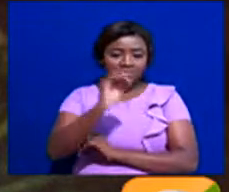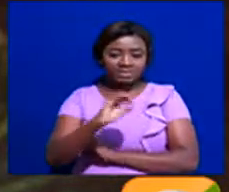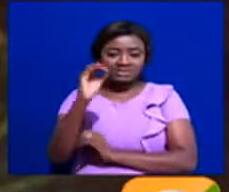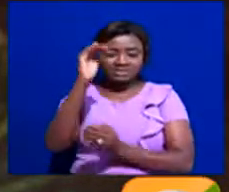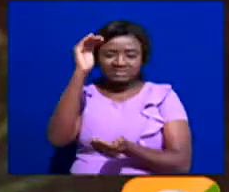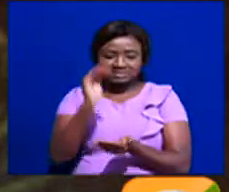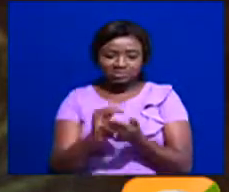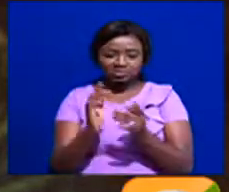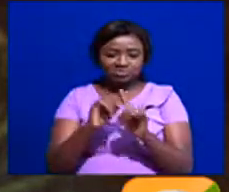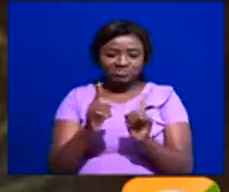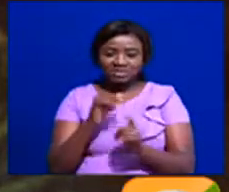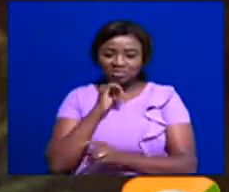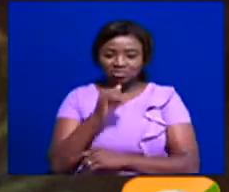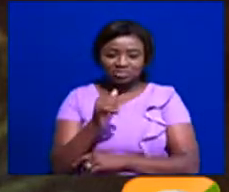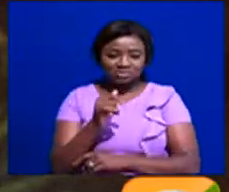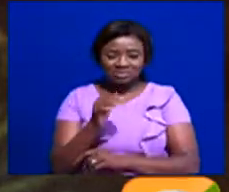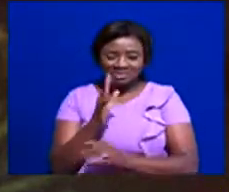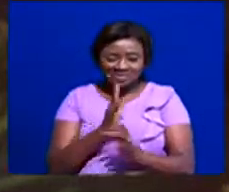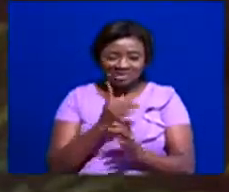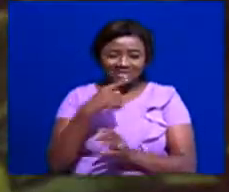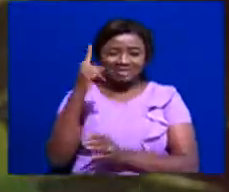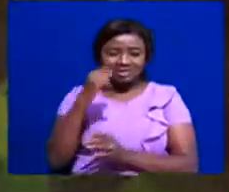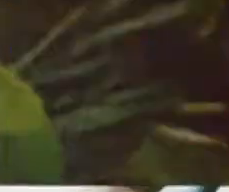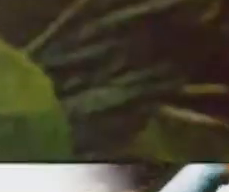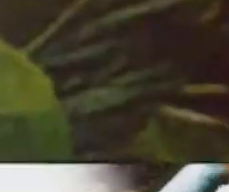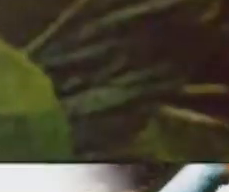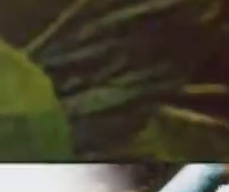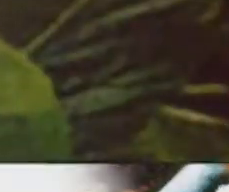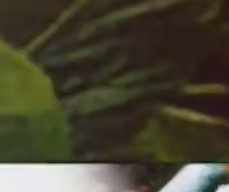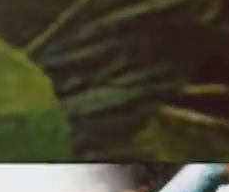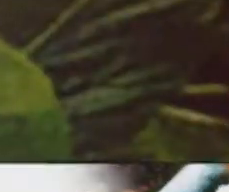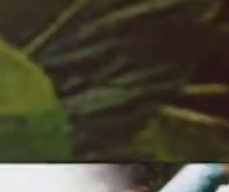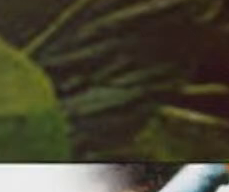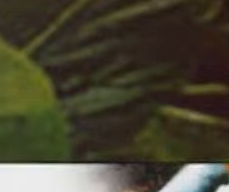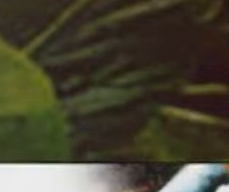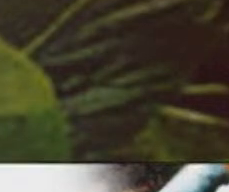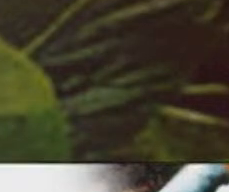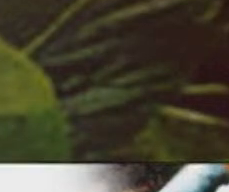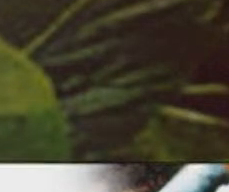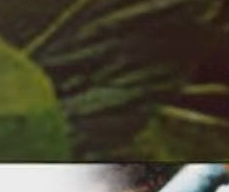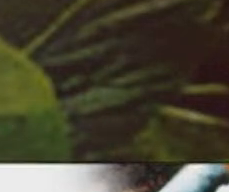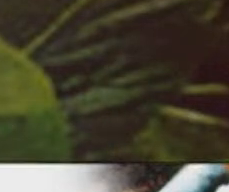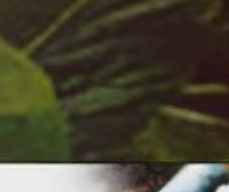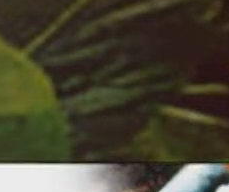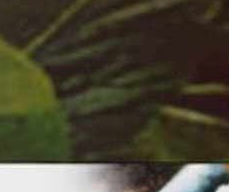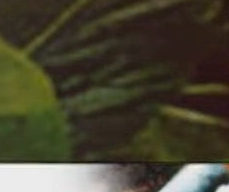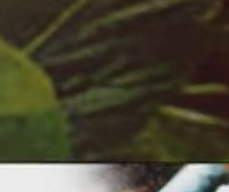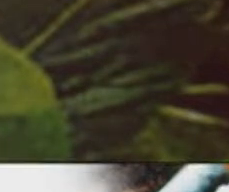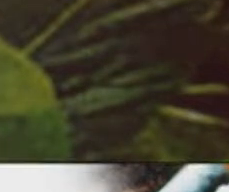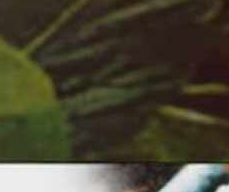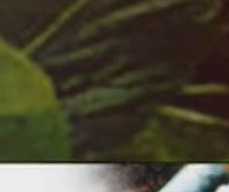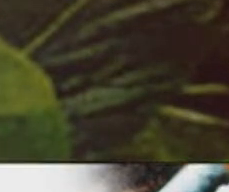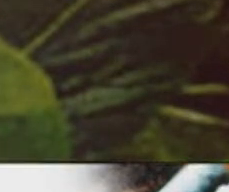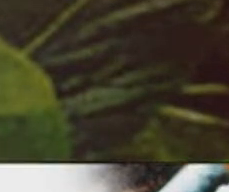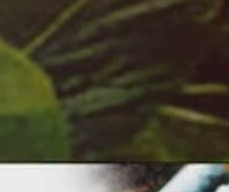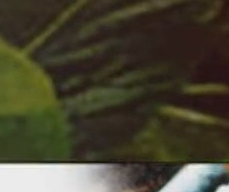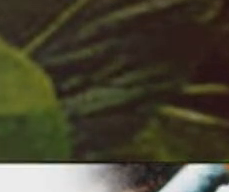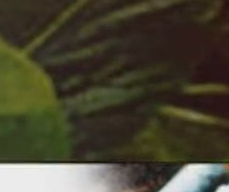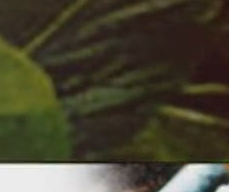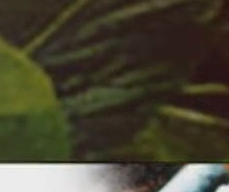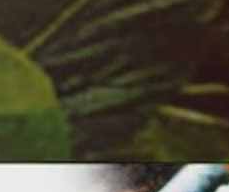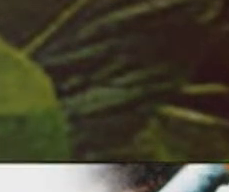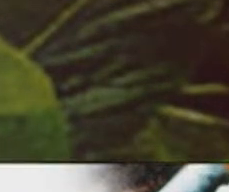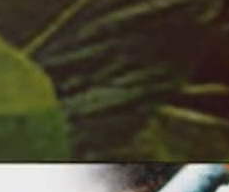not necessarily the absolute number. Still, this will take a time, and that is why the conventions has complementary